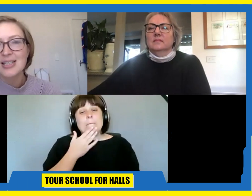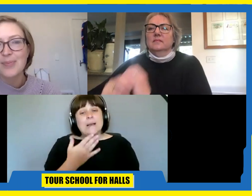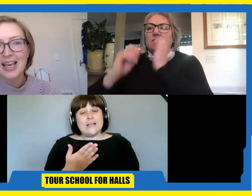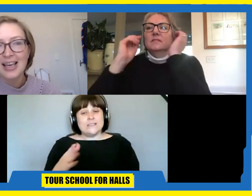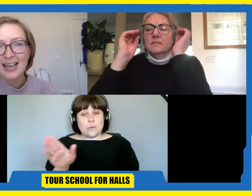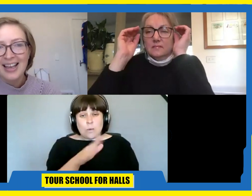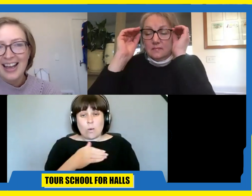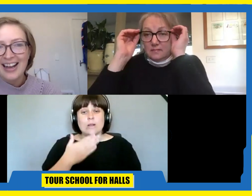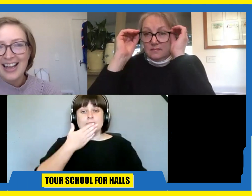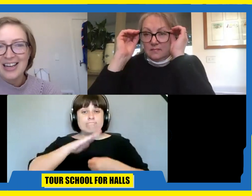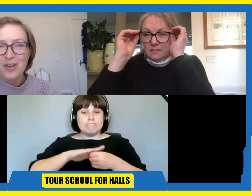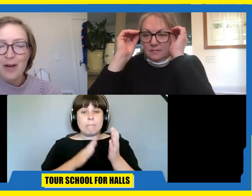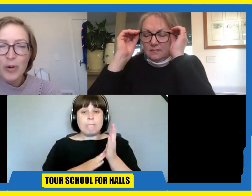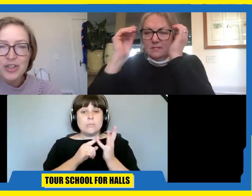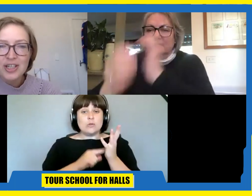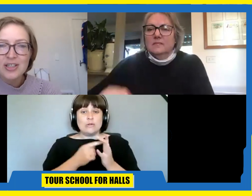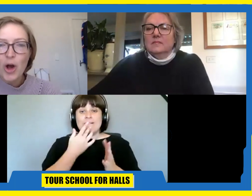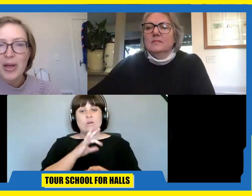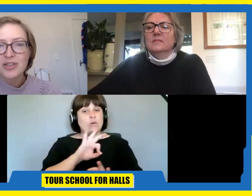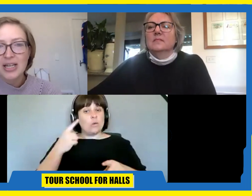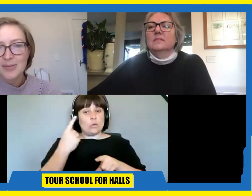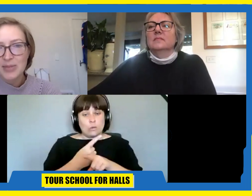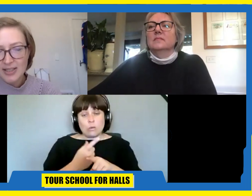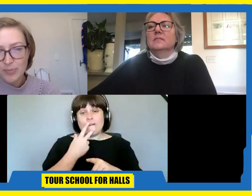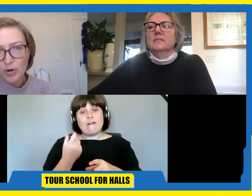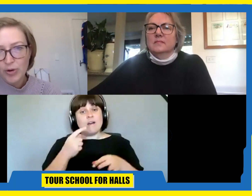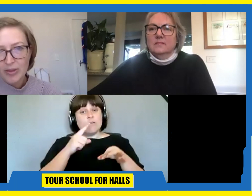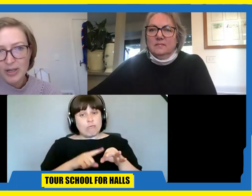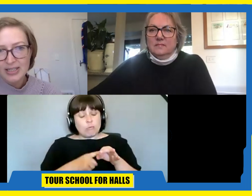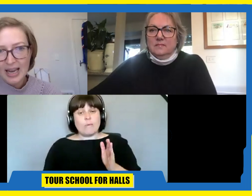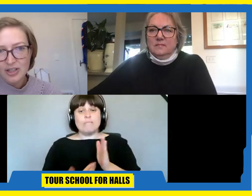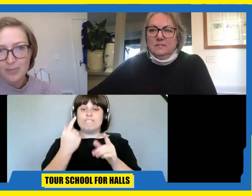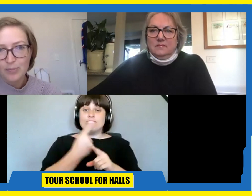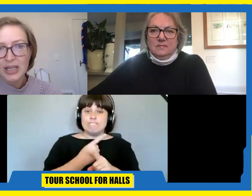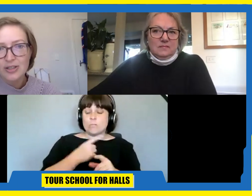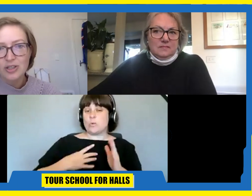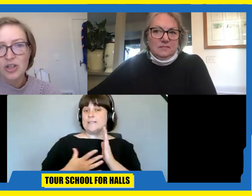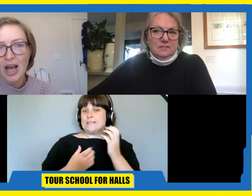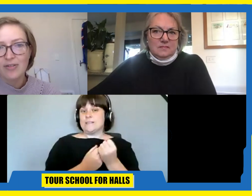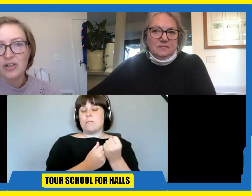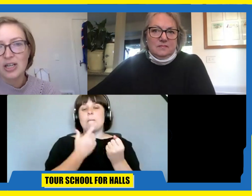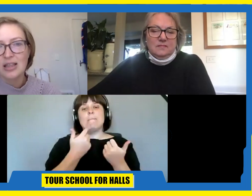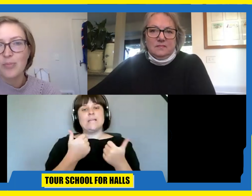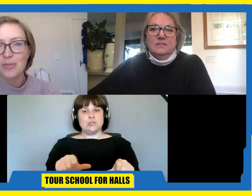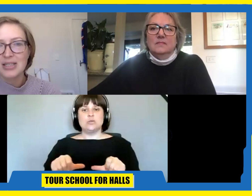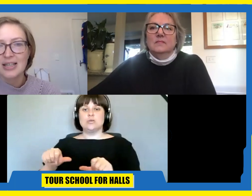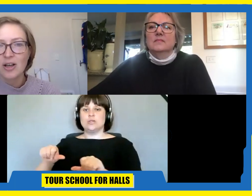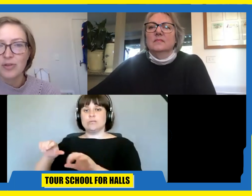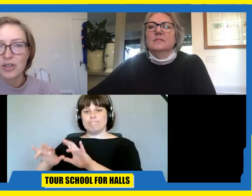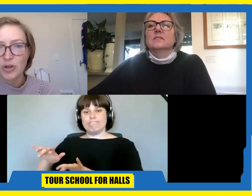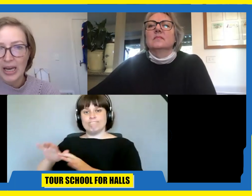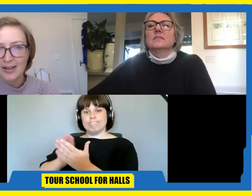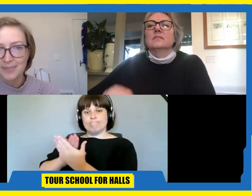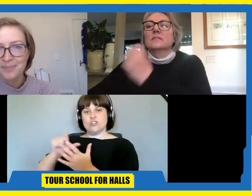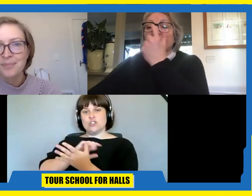unless speaking. And if you have questions, comments, or need some tech support throughout the presentation, please use the chat function in the bottom center of